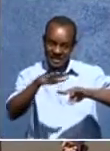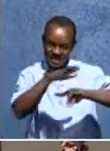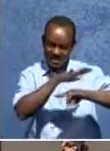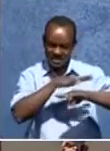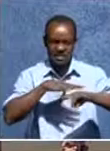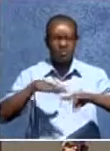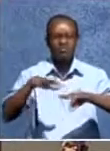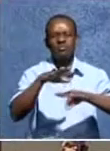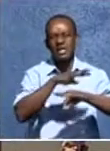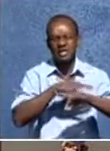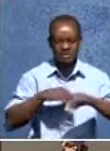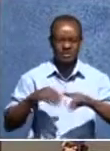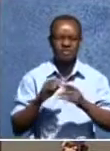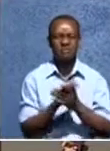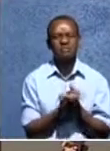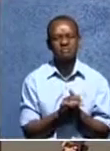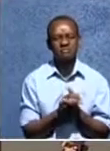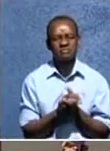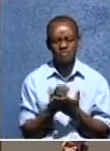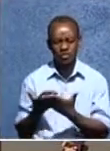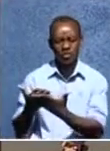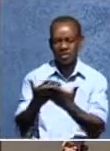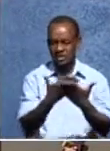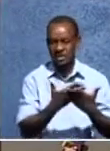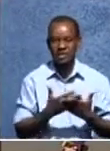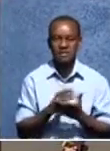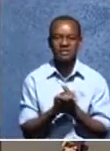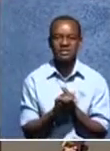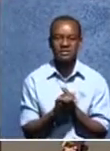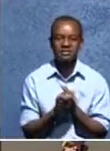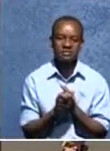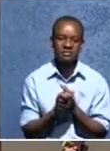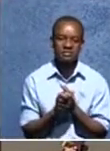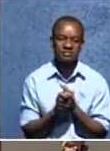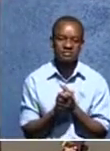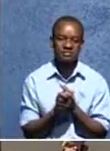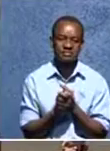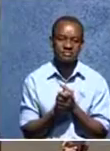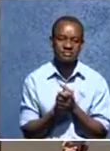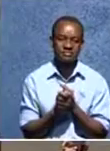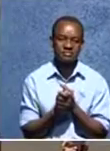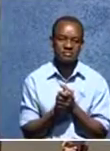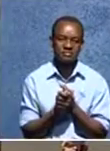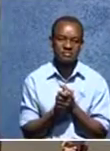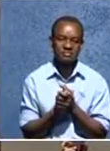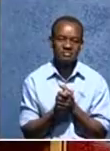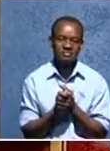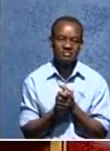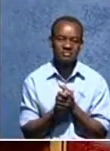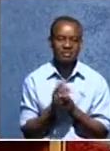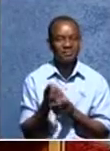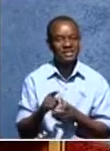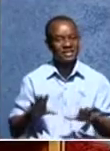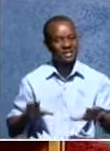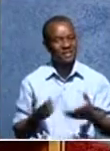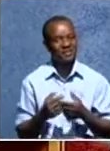of its conservancy policy. Maybe just for a moment, talk about the uniqueness of that and how this contributes to sustainable development in the